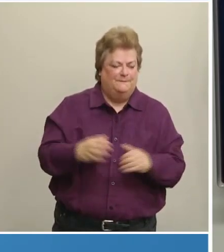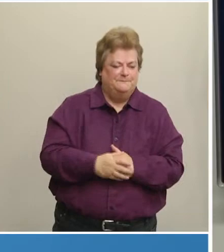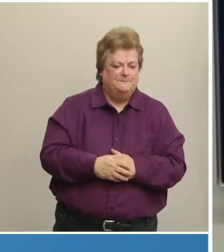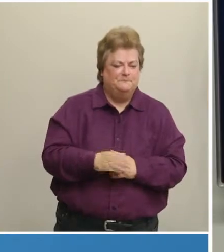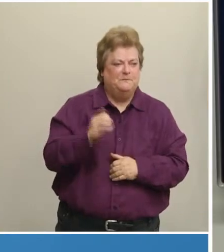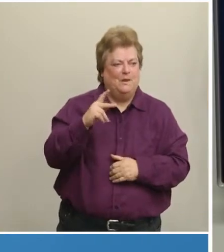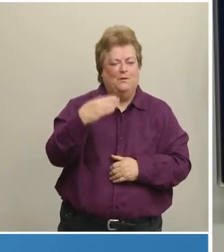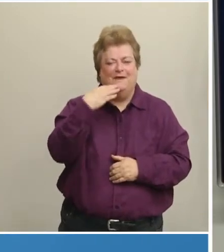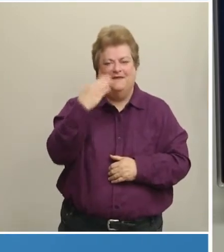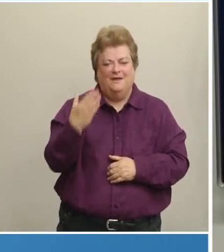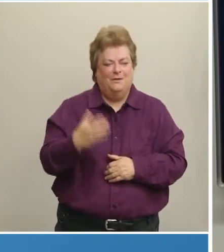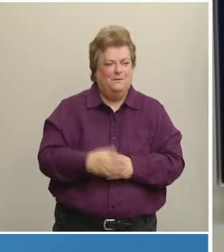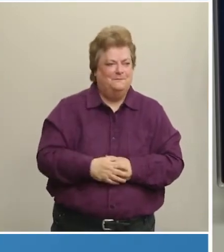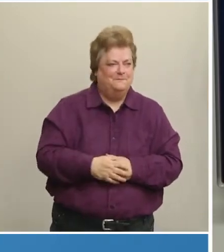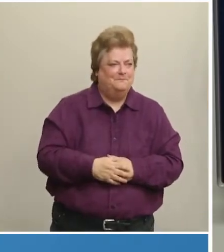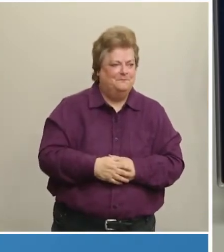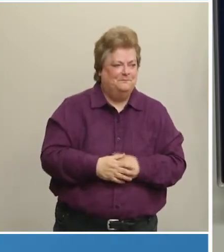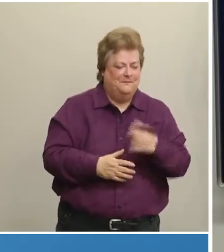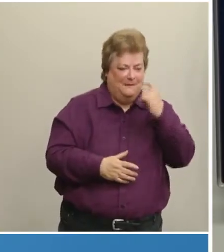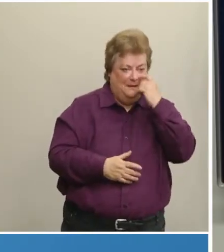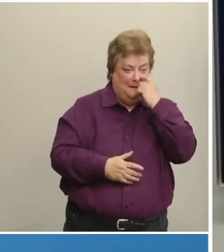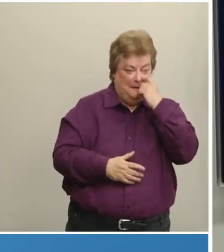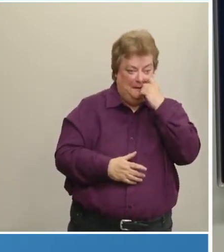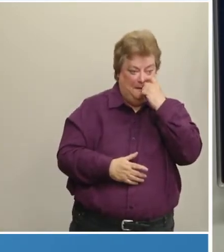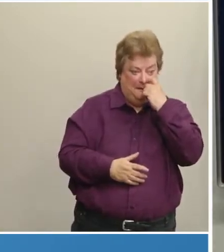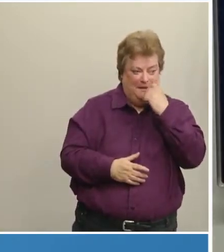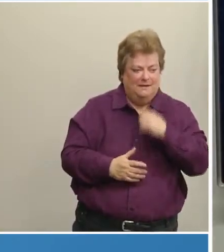Okay, great. Thank you. Matt, thank you.